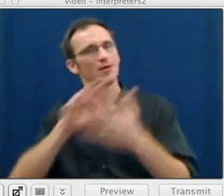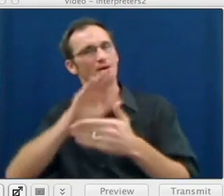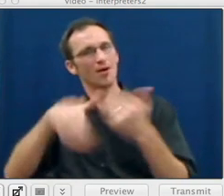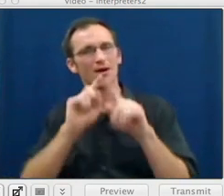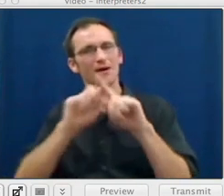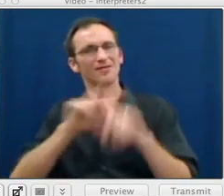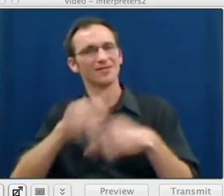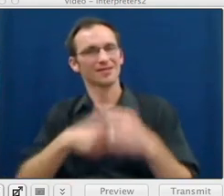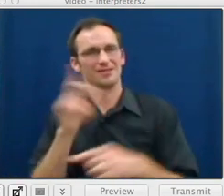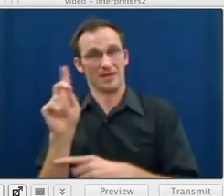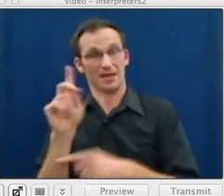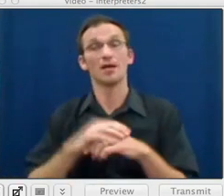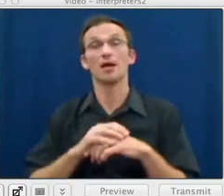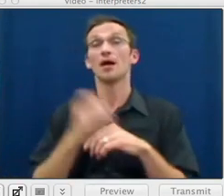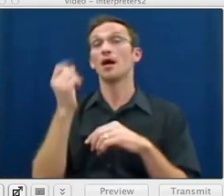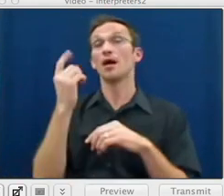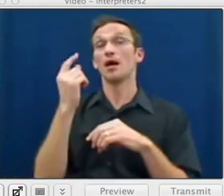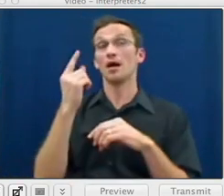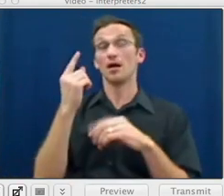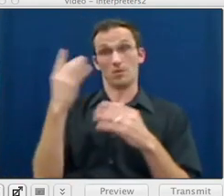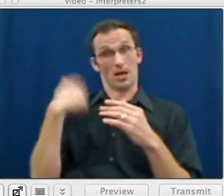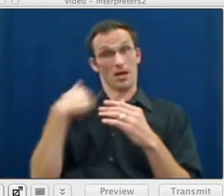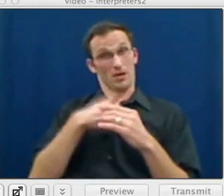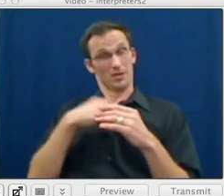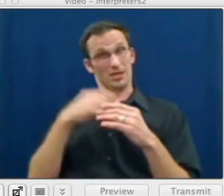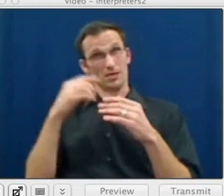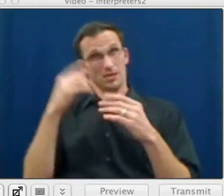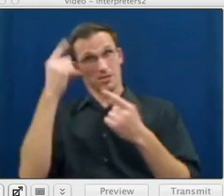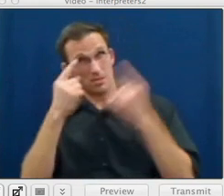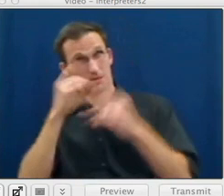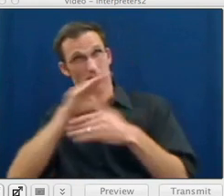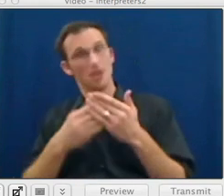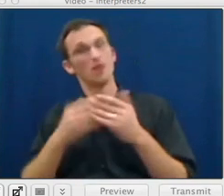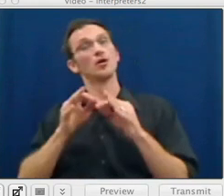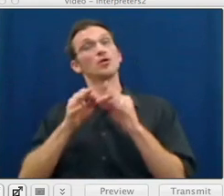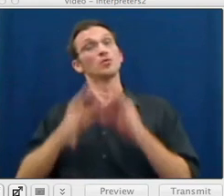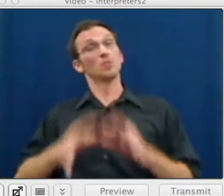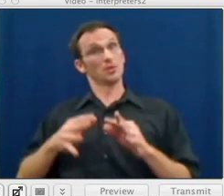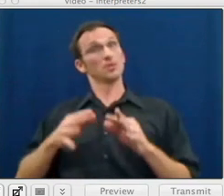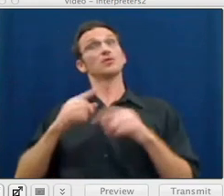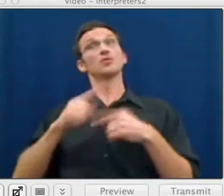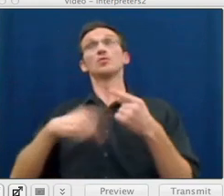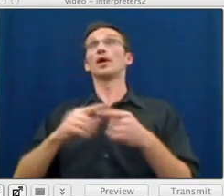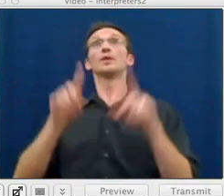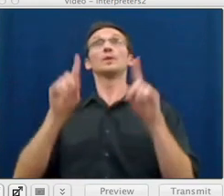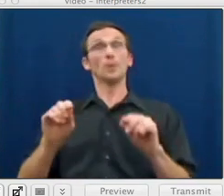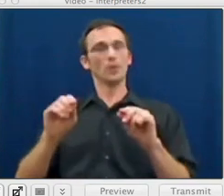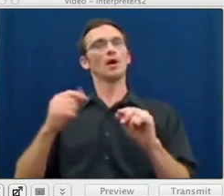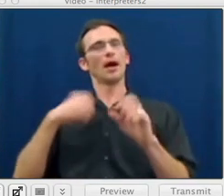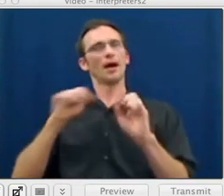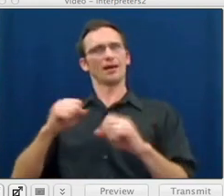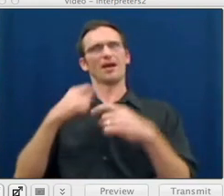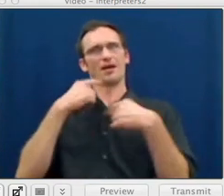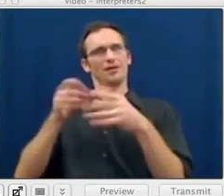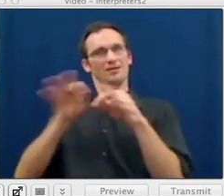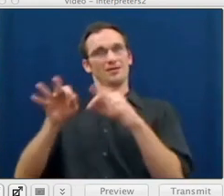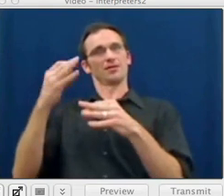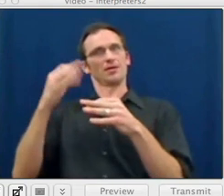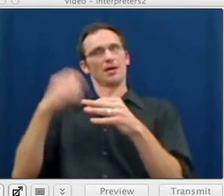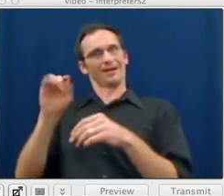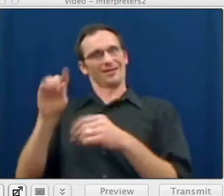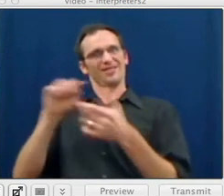can easily tell you what they did, but they don't always know why they did it. And that can be true, the way Malcolm Gladwell